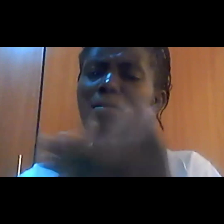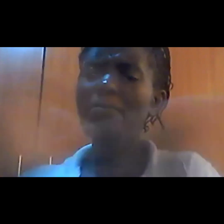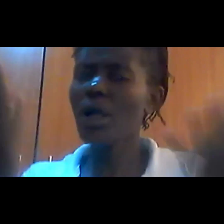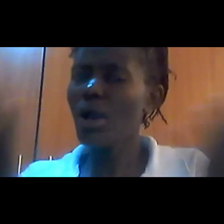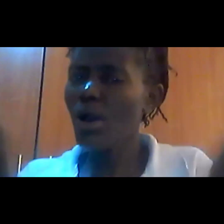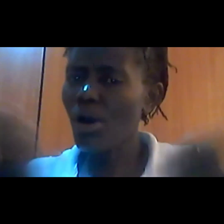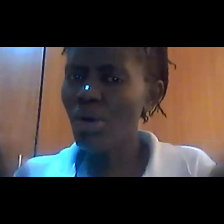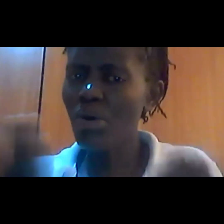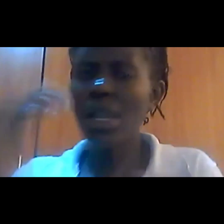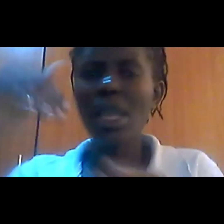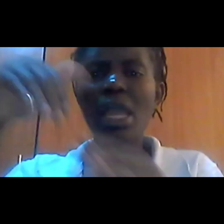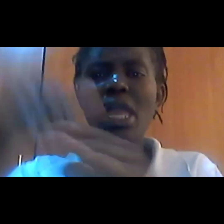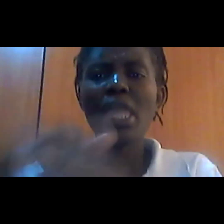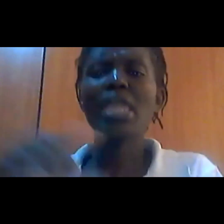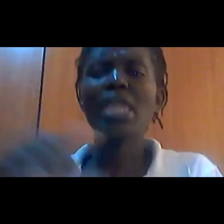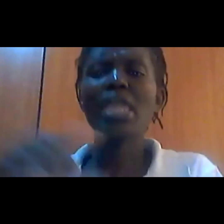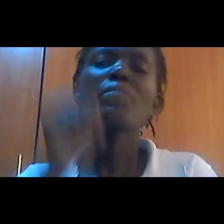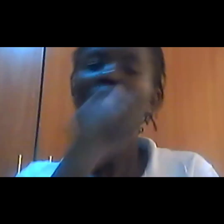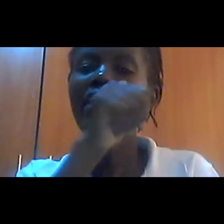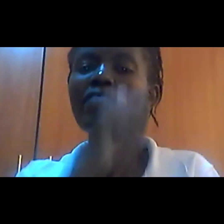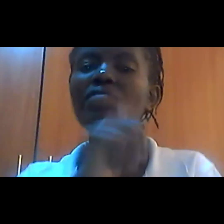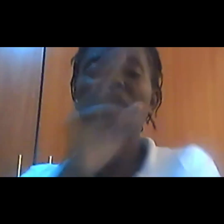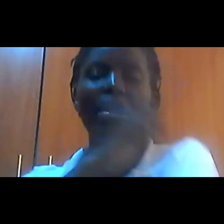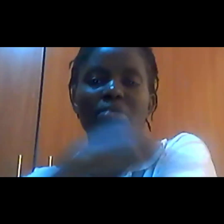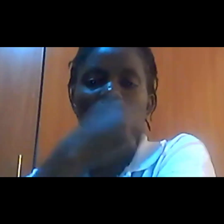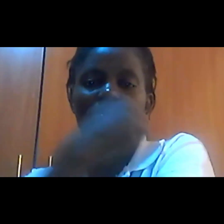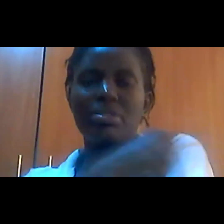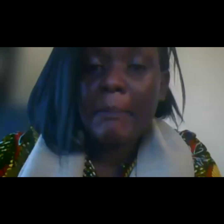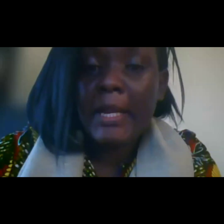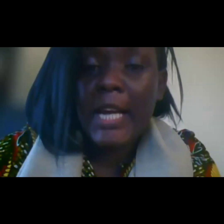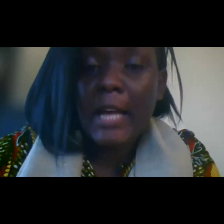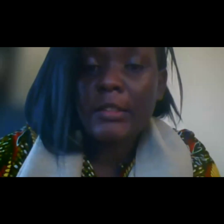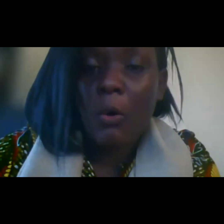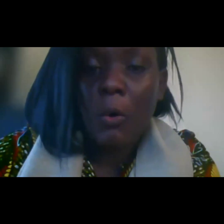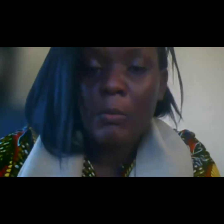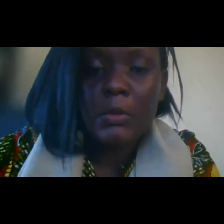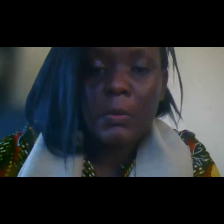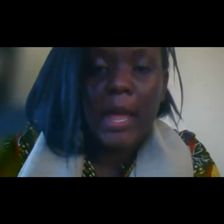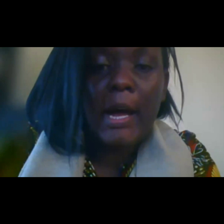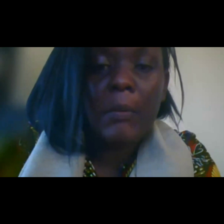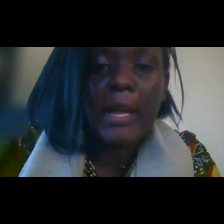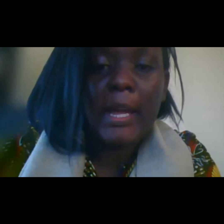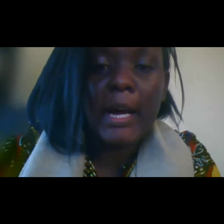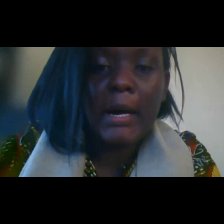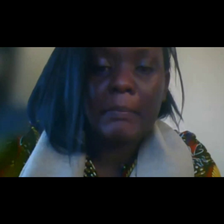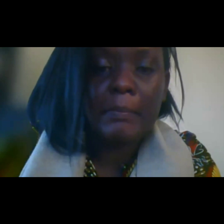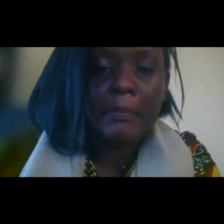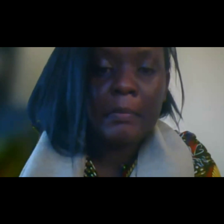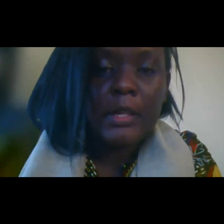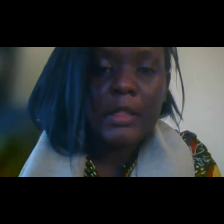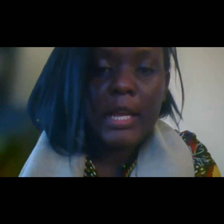in private hospitals, but also it's happening at homes where